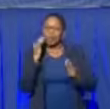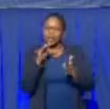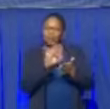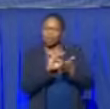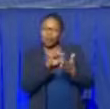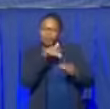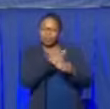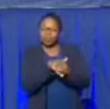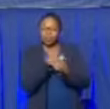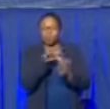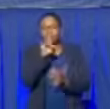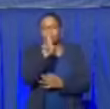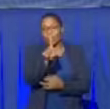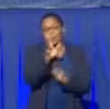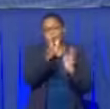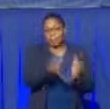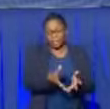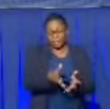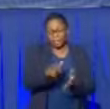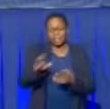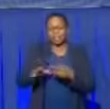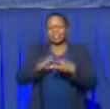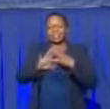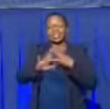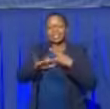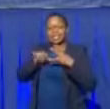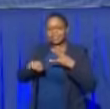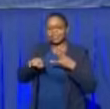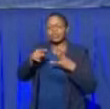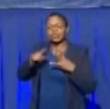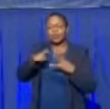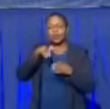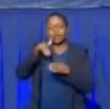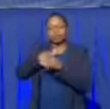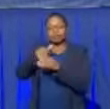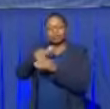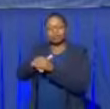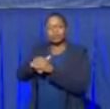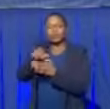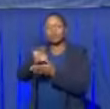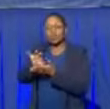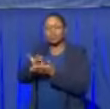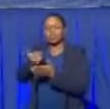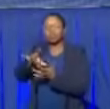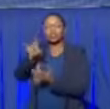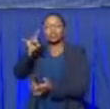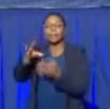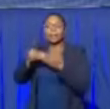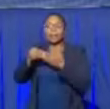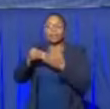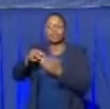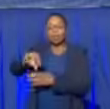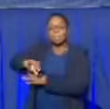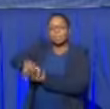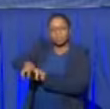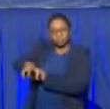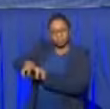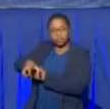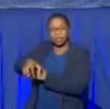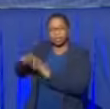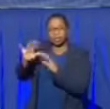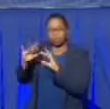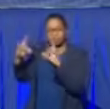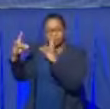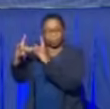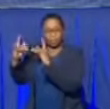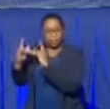third ballot is for election to choose members of the provincial legislatures. Again, voters are urged to only make a